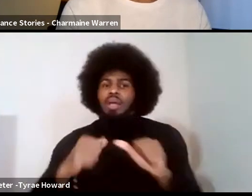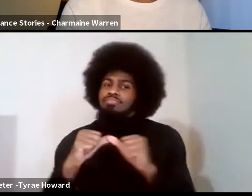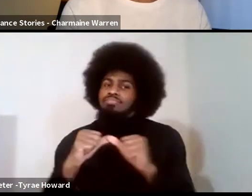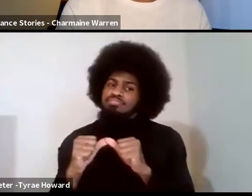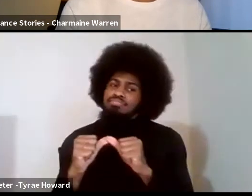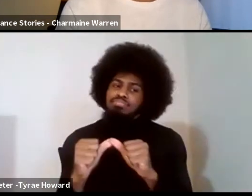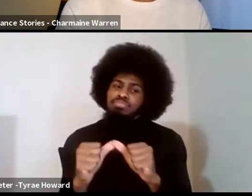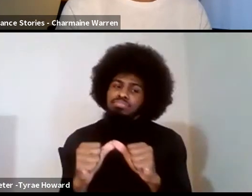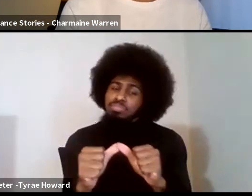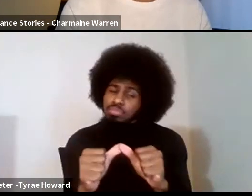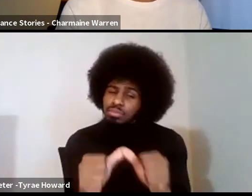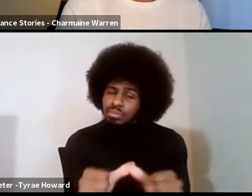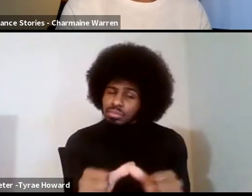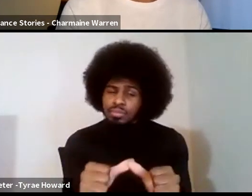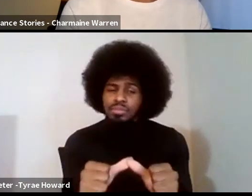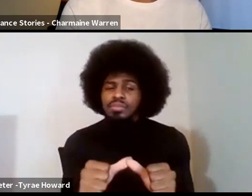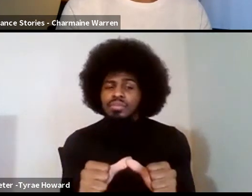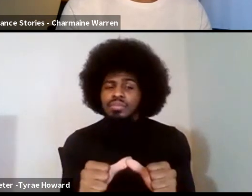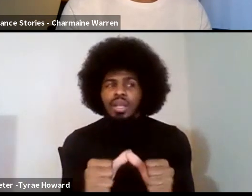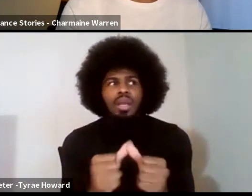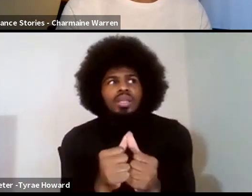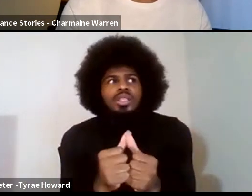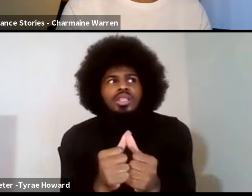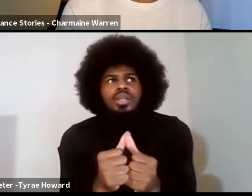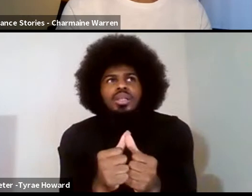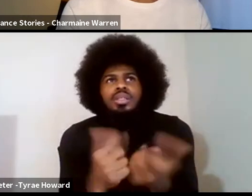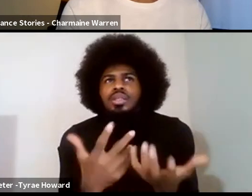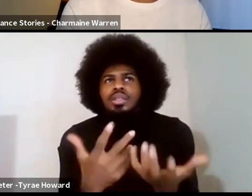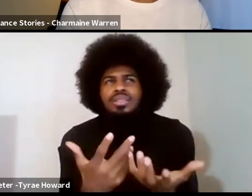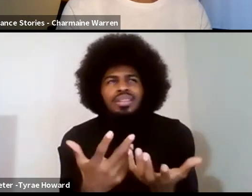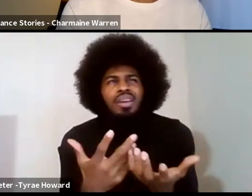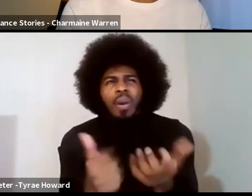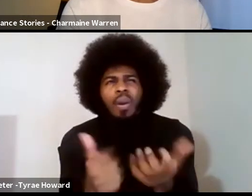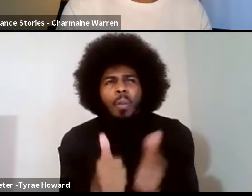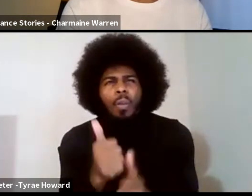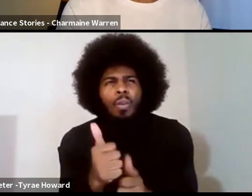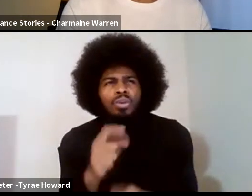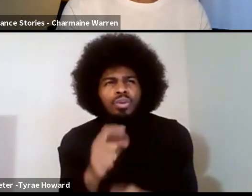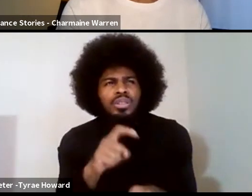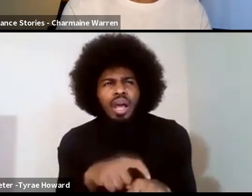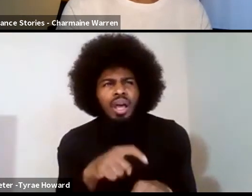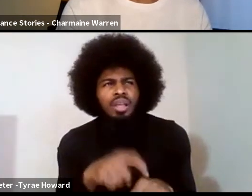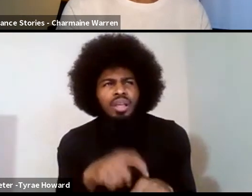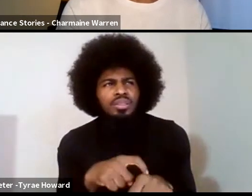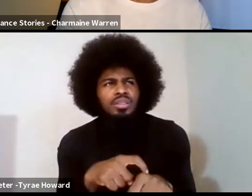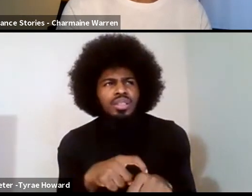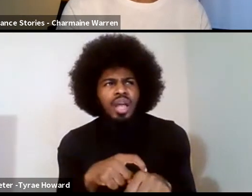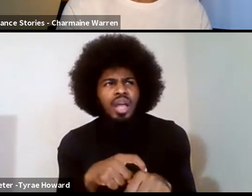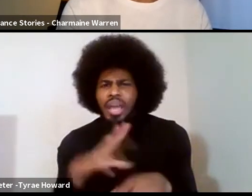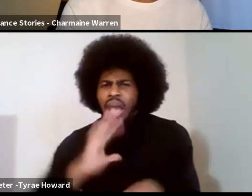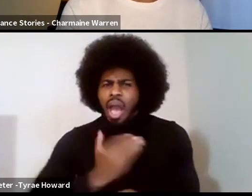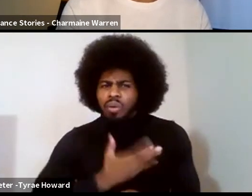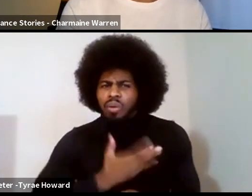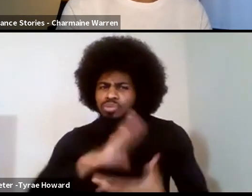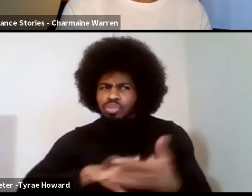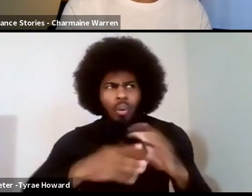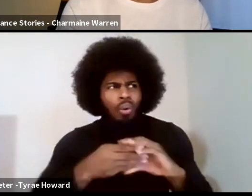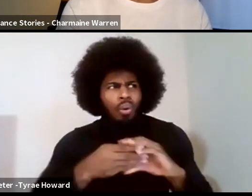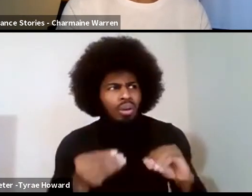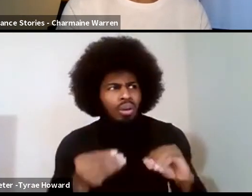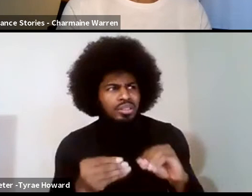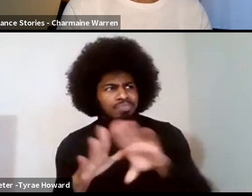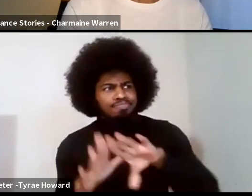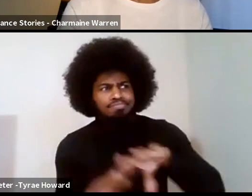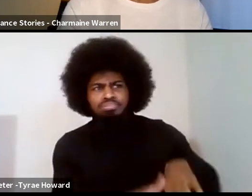You know, it's just like all the stuff that seems to be invisibilized and where people have traveled to and who's lived where and